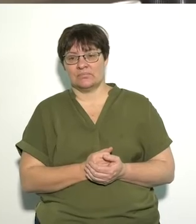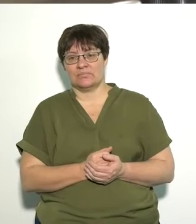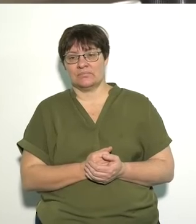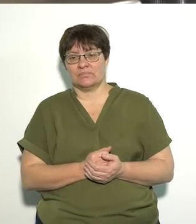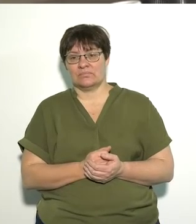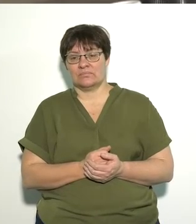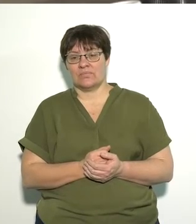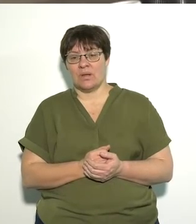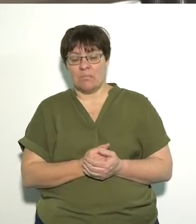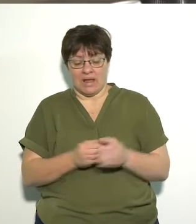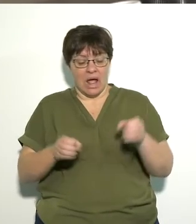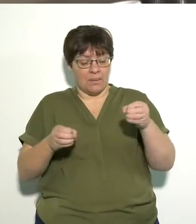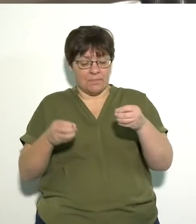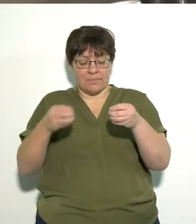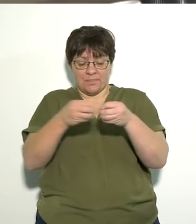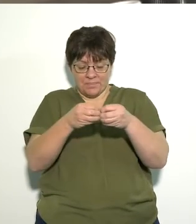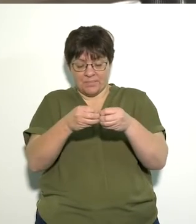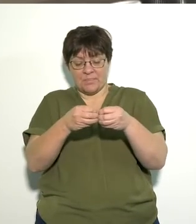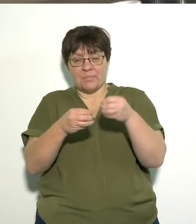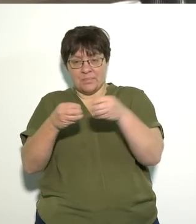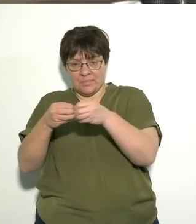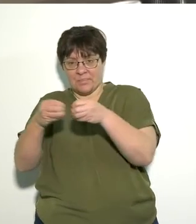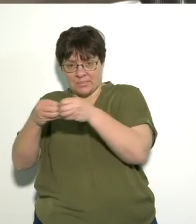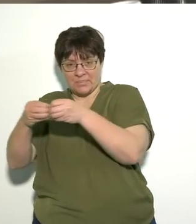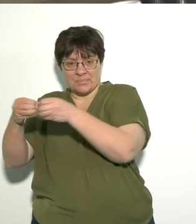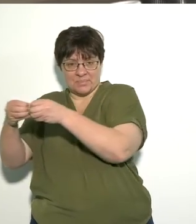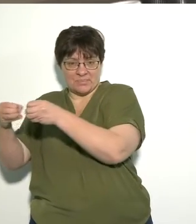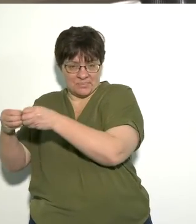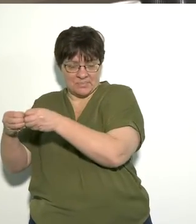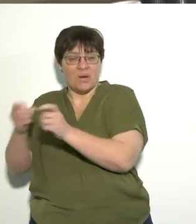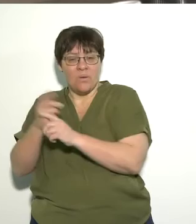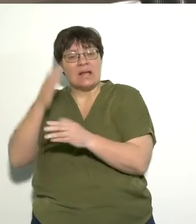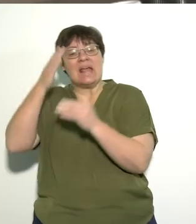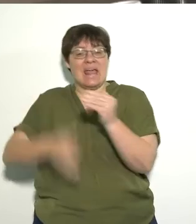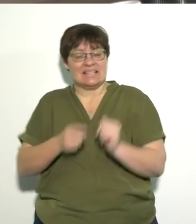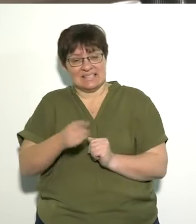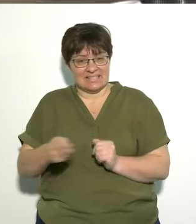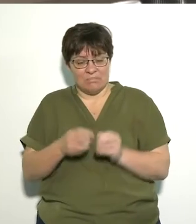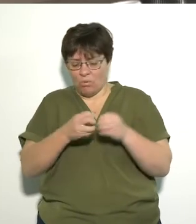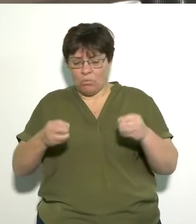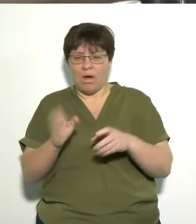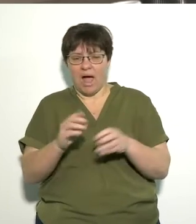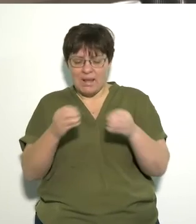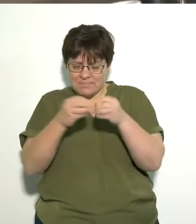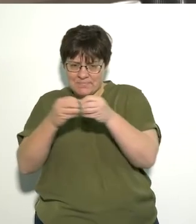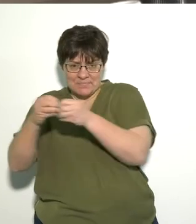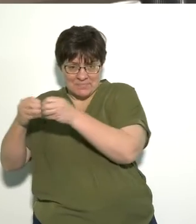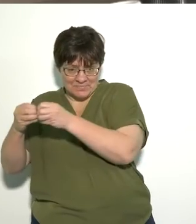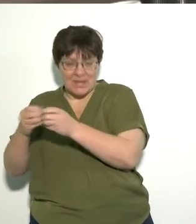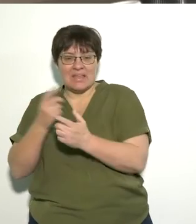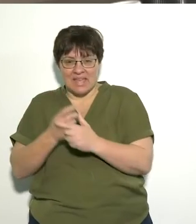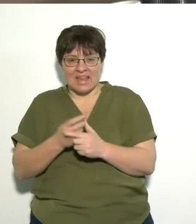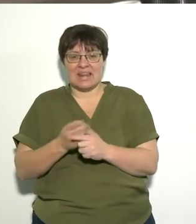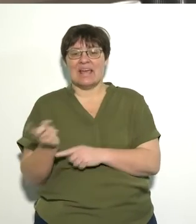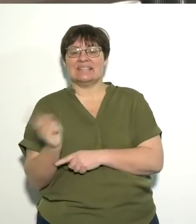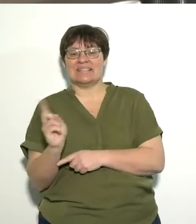any spaces. And you will do this all the way to the end, and then you are going to stick your tail